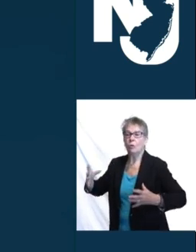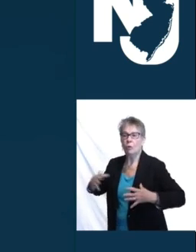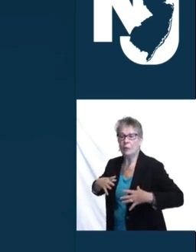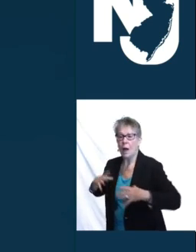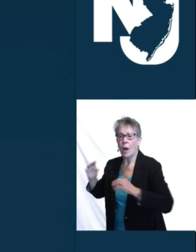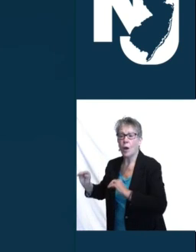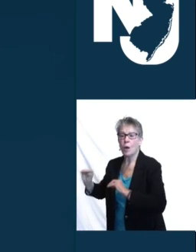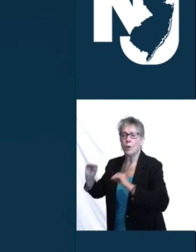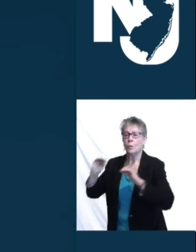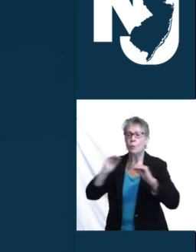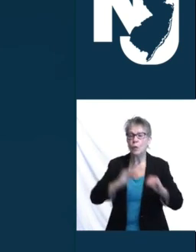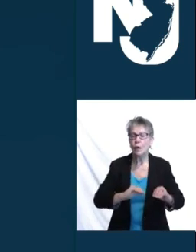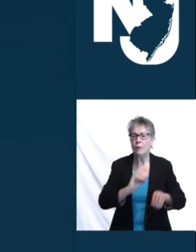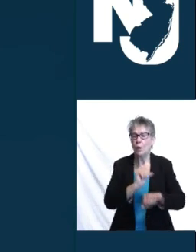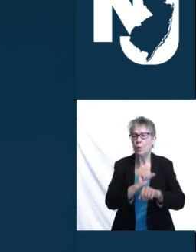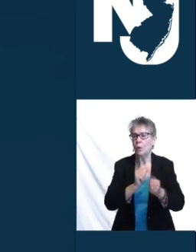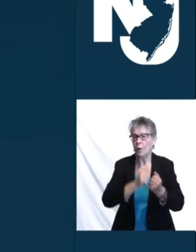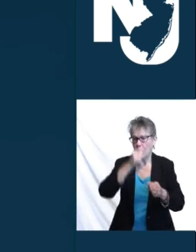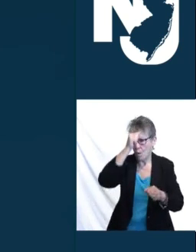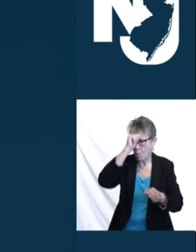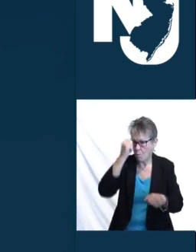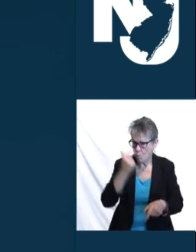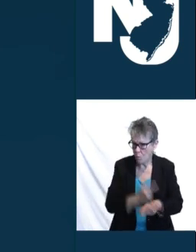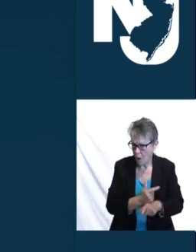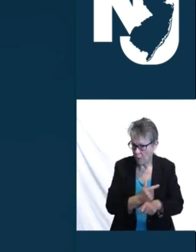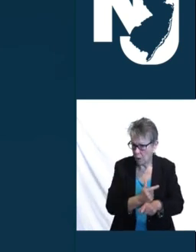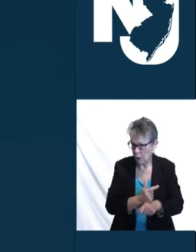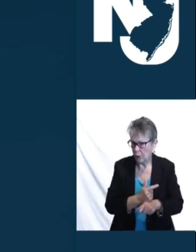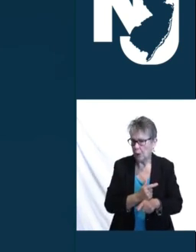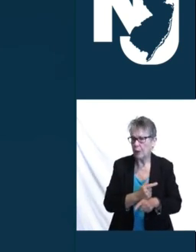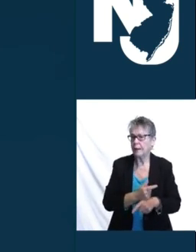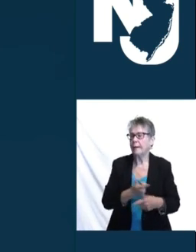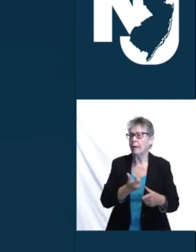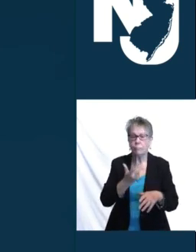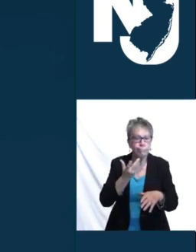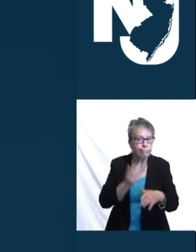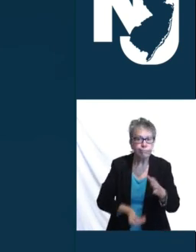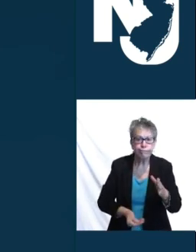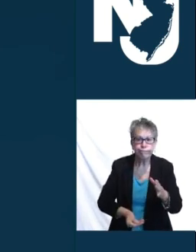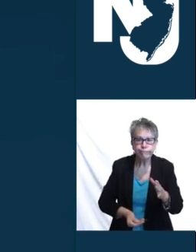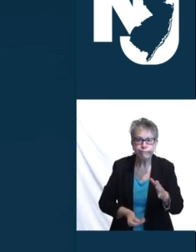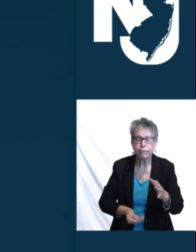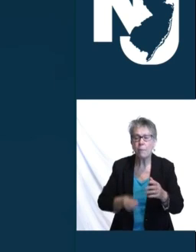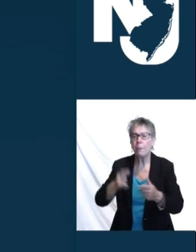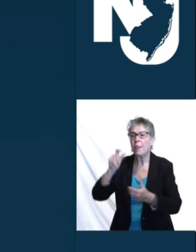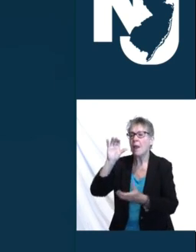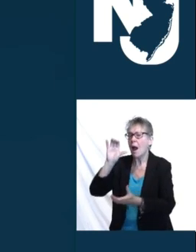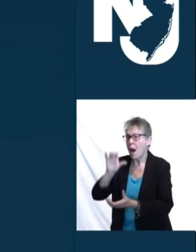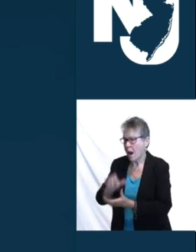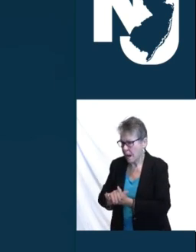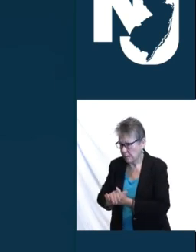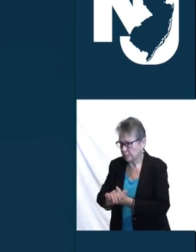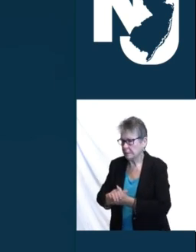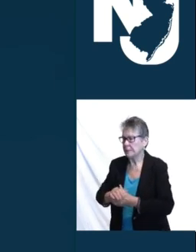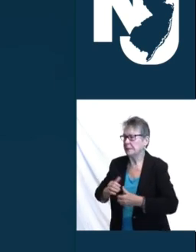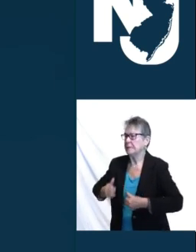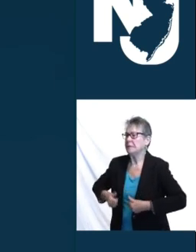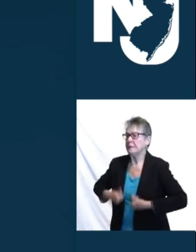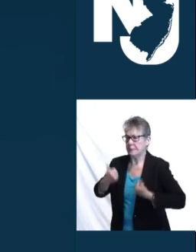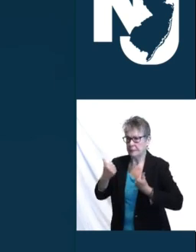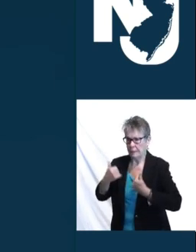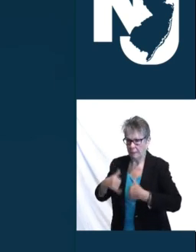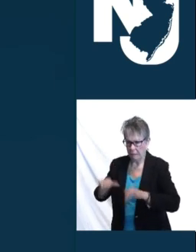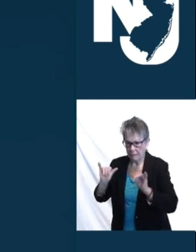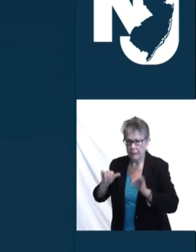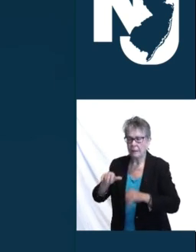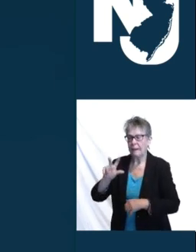City. She left behind her beloved husband, Alex, after 30 years of marriage, as well as her daughter, Nellie, with